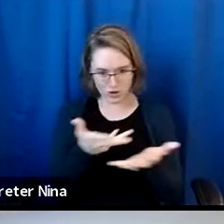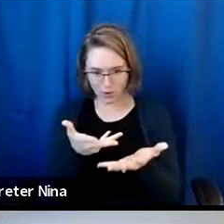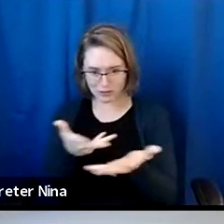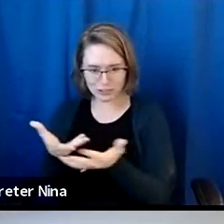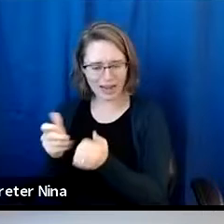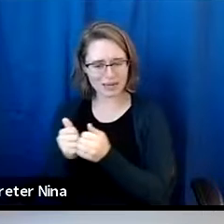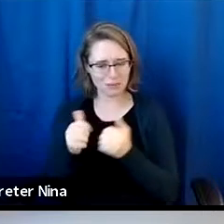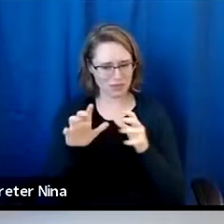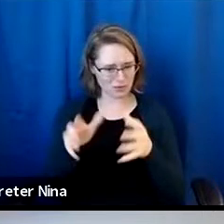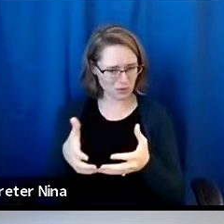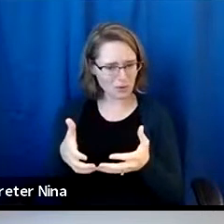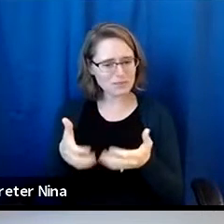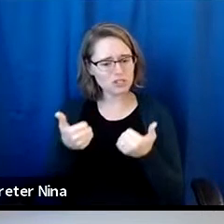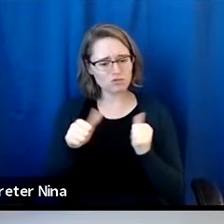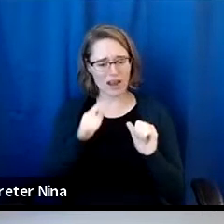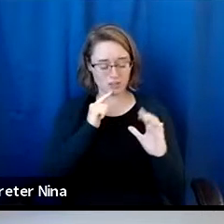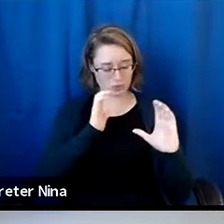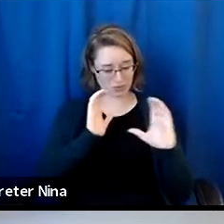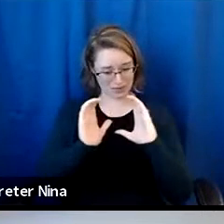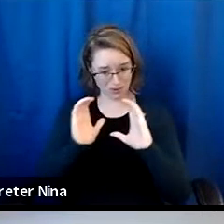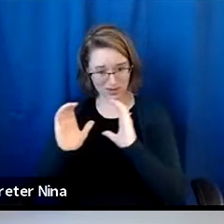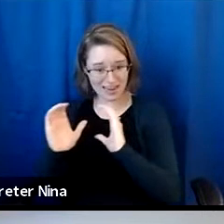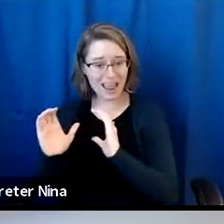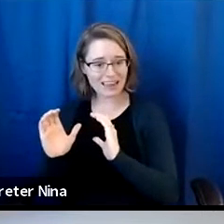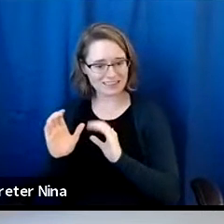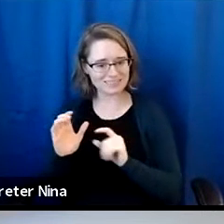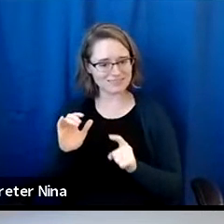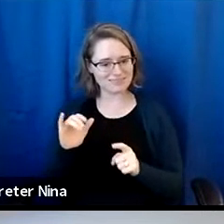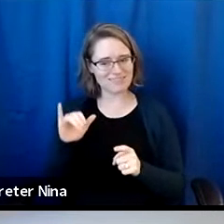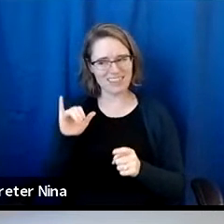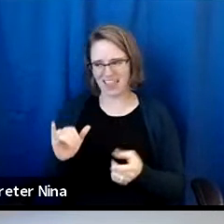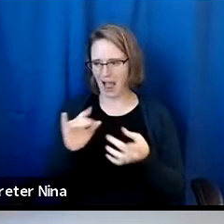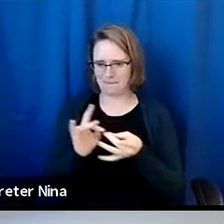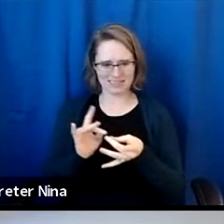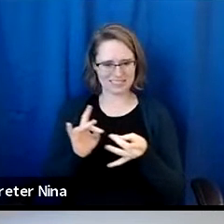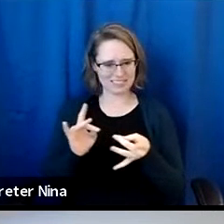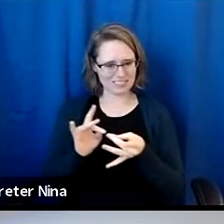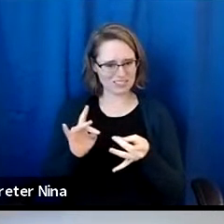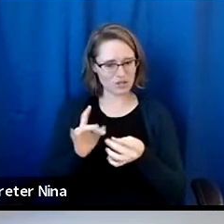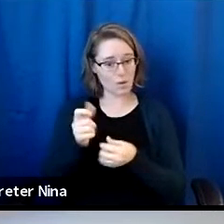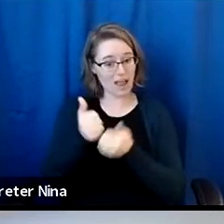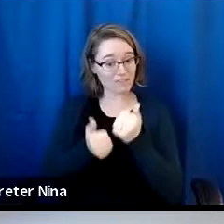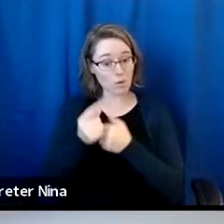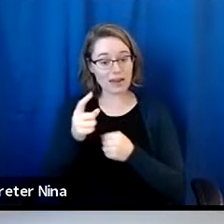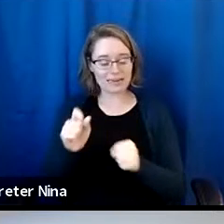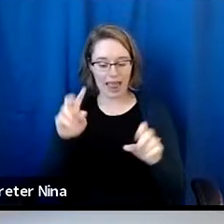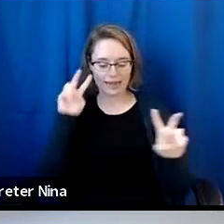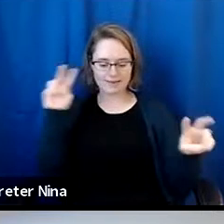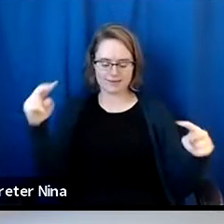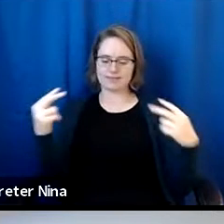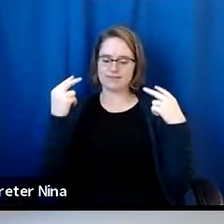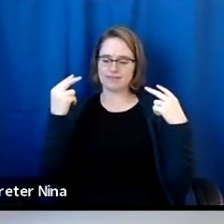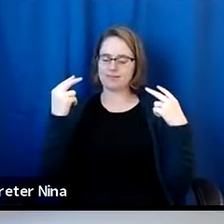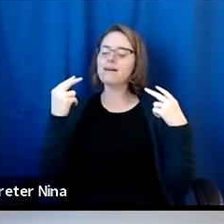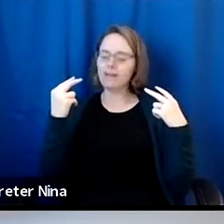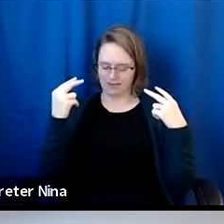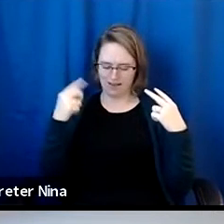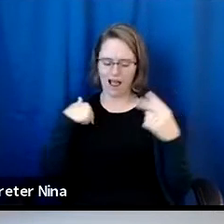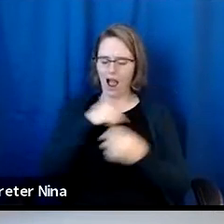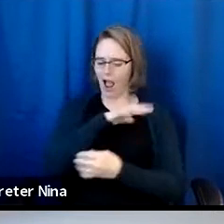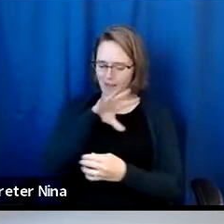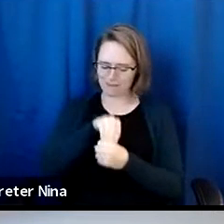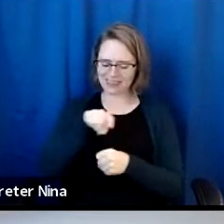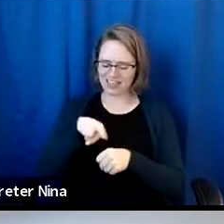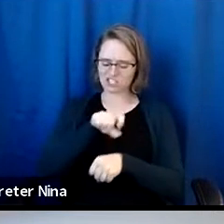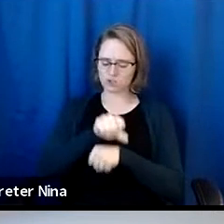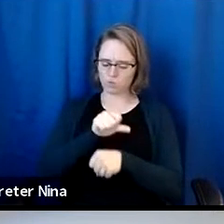people and trying to communicate that message so that everybody can see themselves in the work that you're doing, so that they